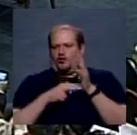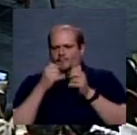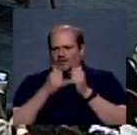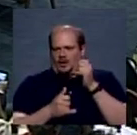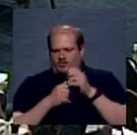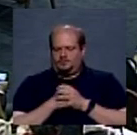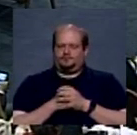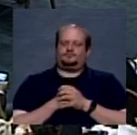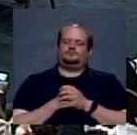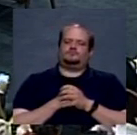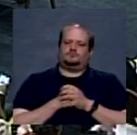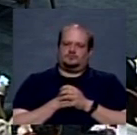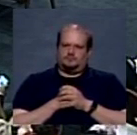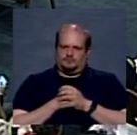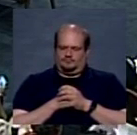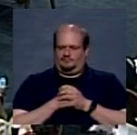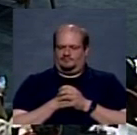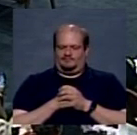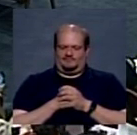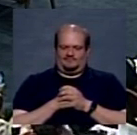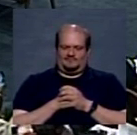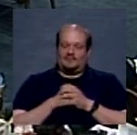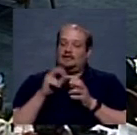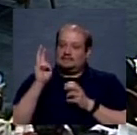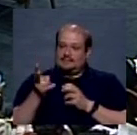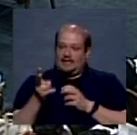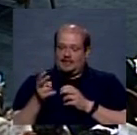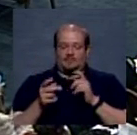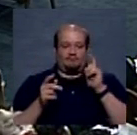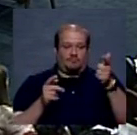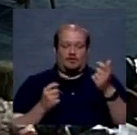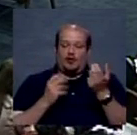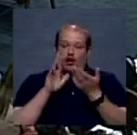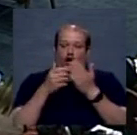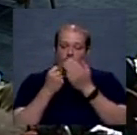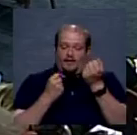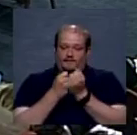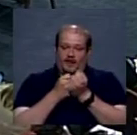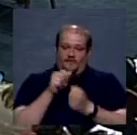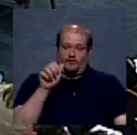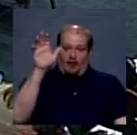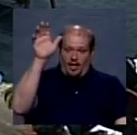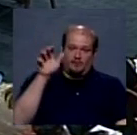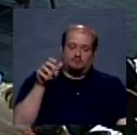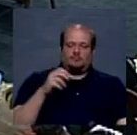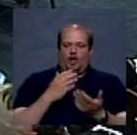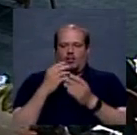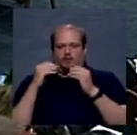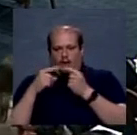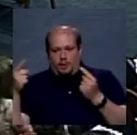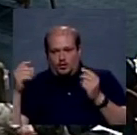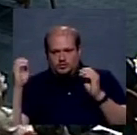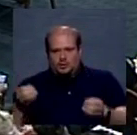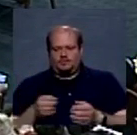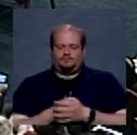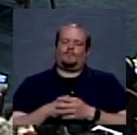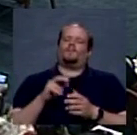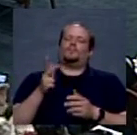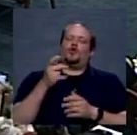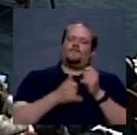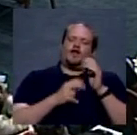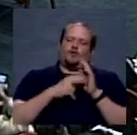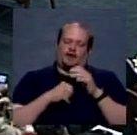reading. Is there a second? Second. All in favor indicate by saying aye. Aye. Opposed saying nay. Third and final